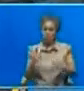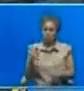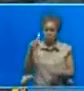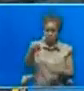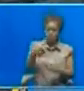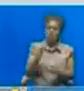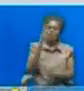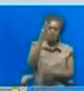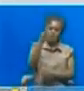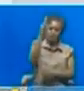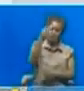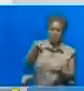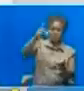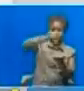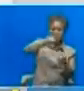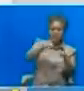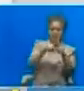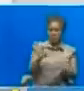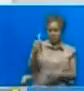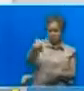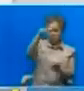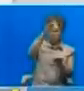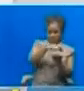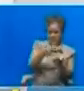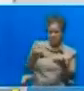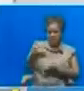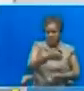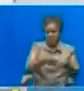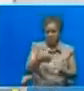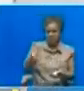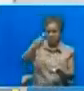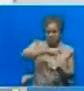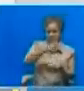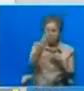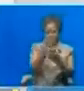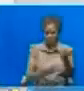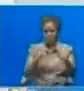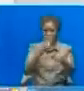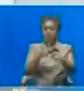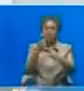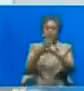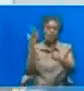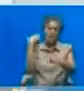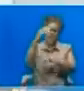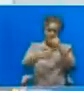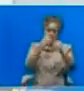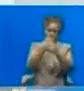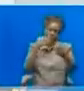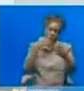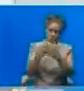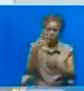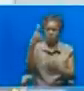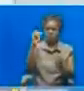in the future. And with the falling pump prices, inflation has continued on a downward trend since September last year to close 2014